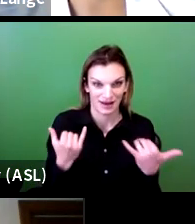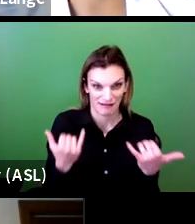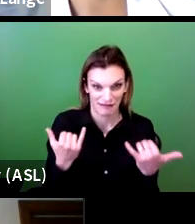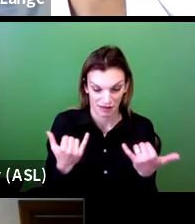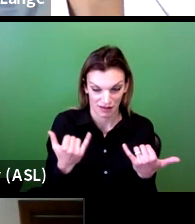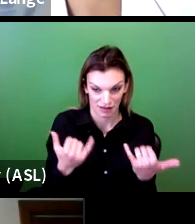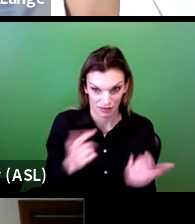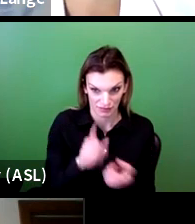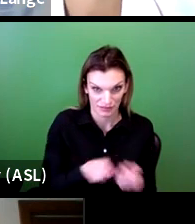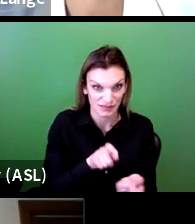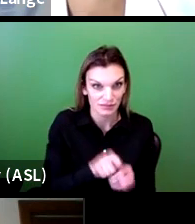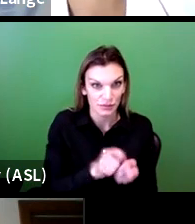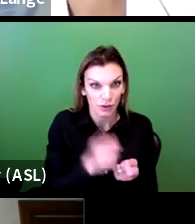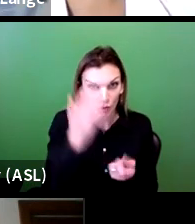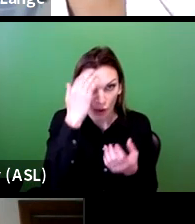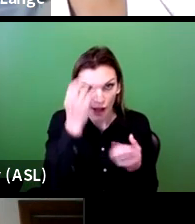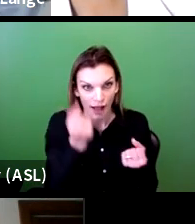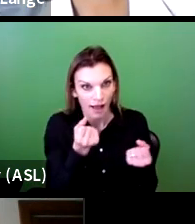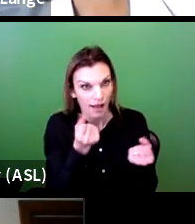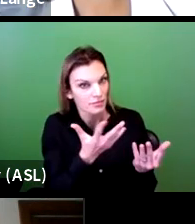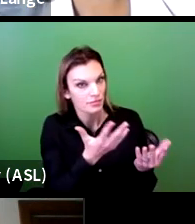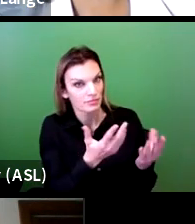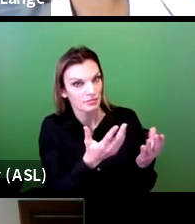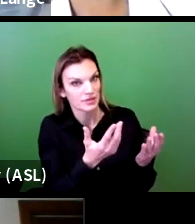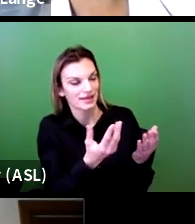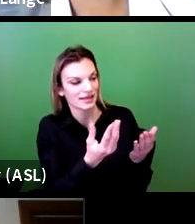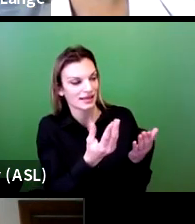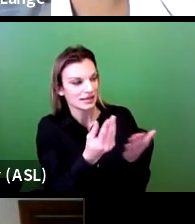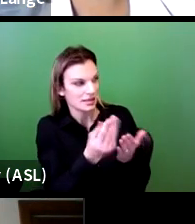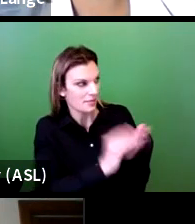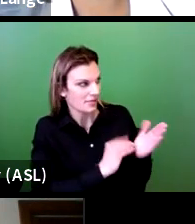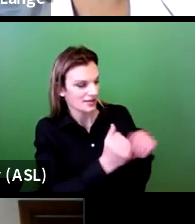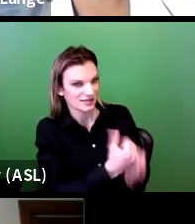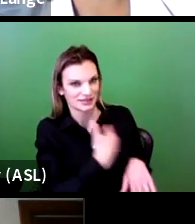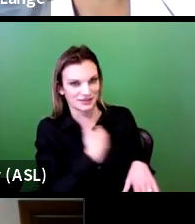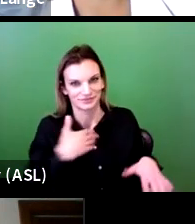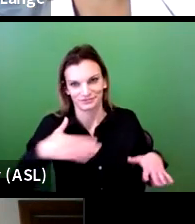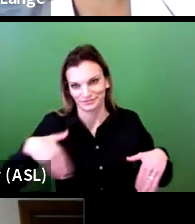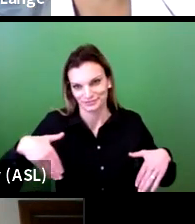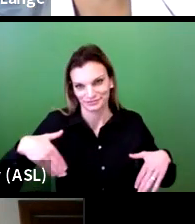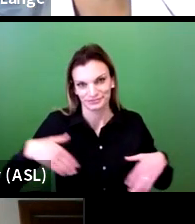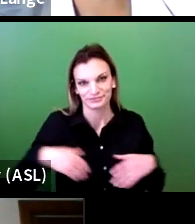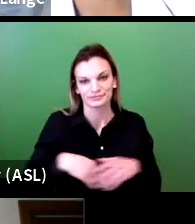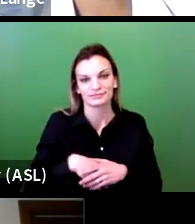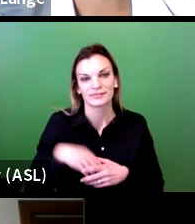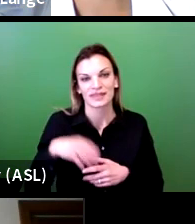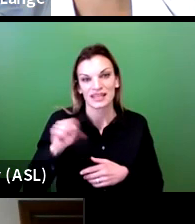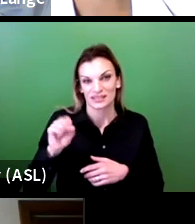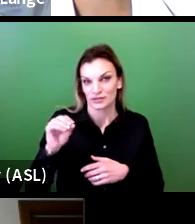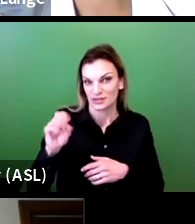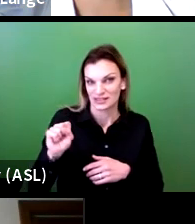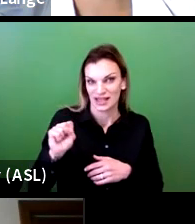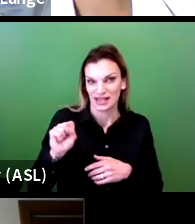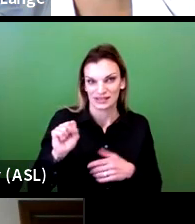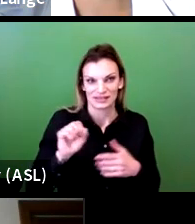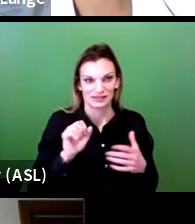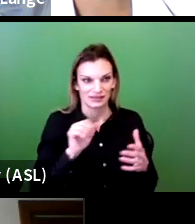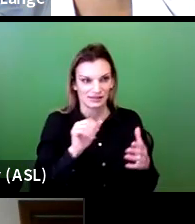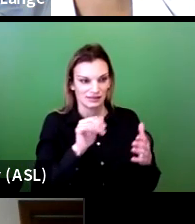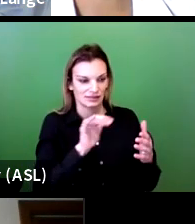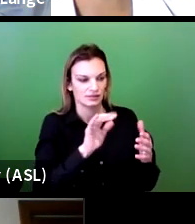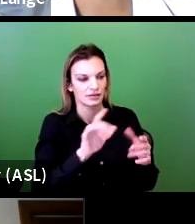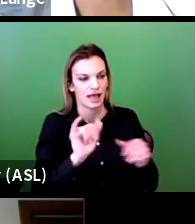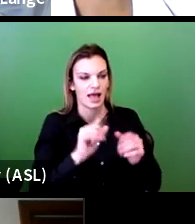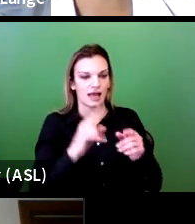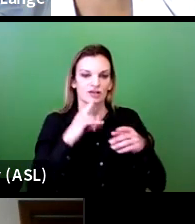many applicants we're going to get. As long as the Secretary of State's office is kind of like putting them in buckets, I think that's a